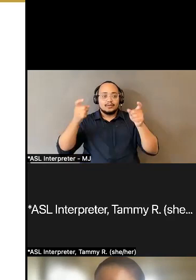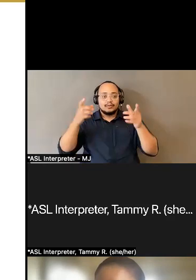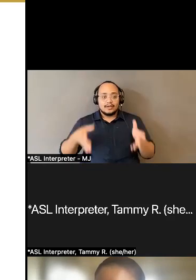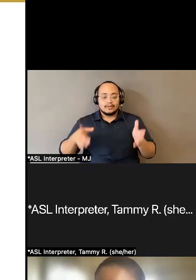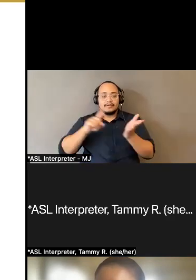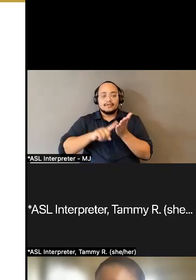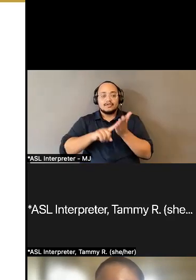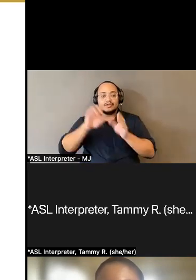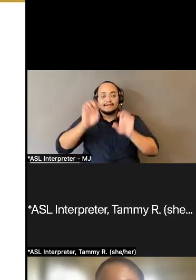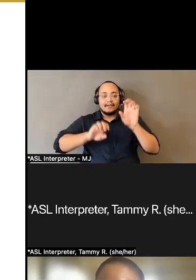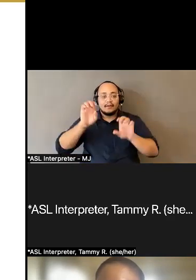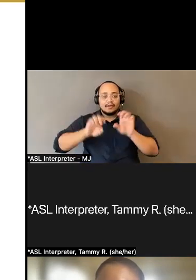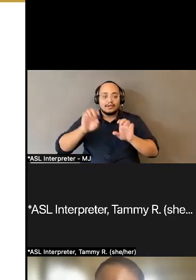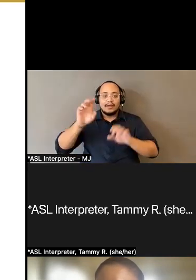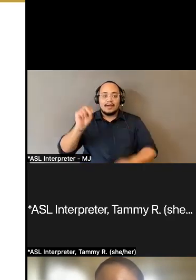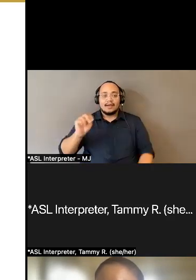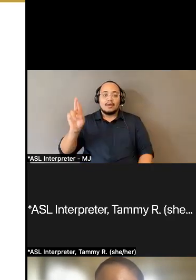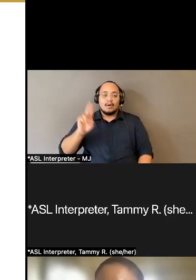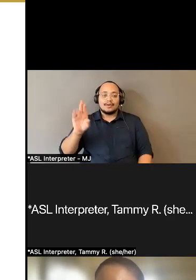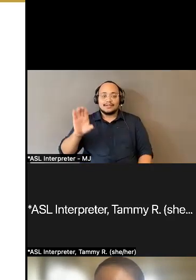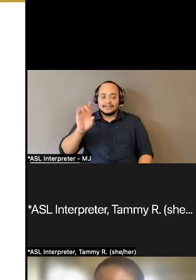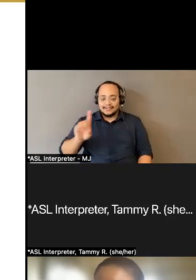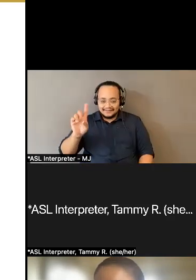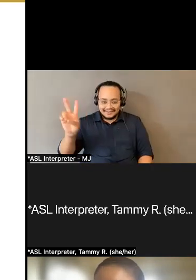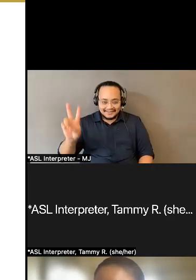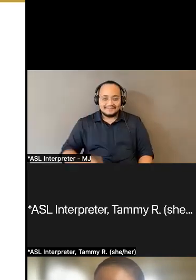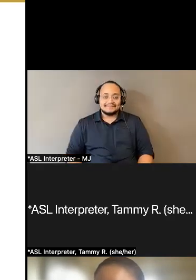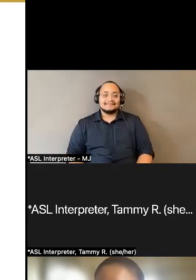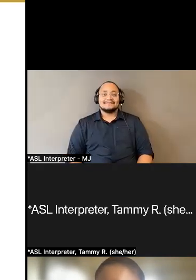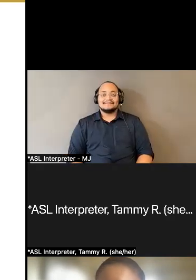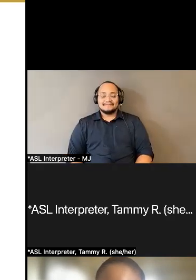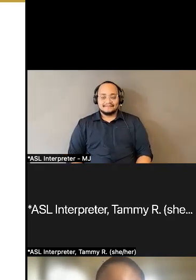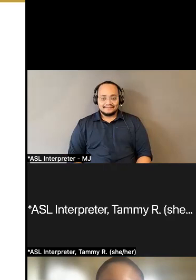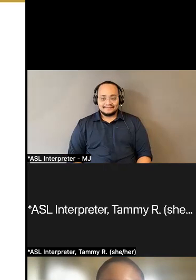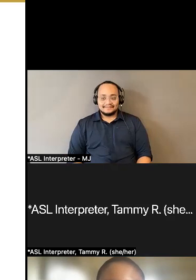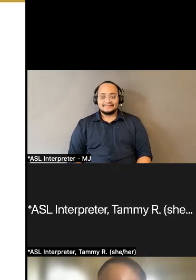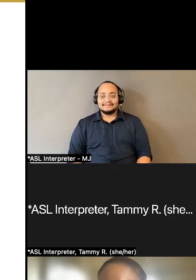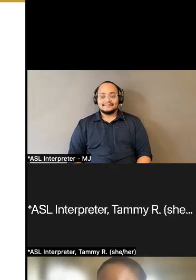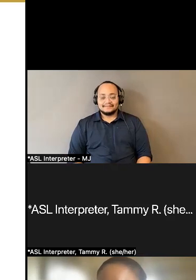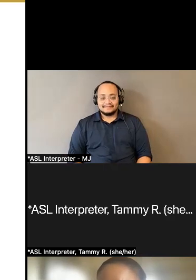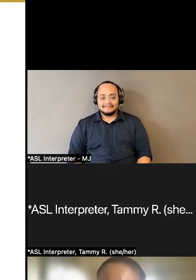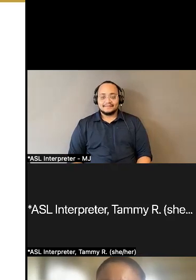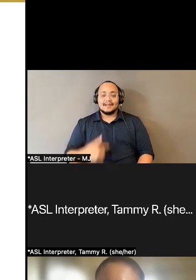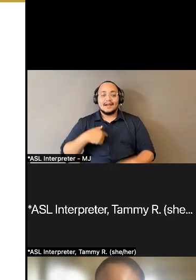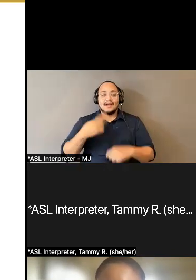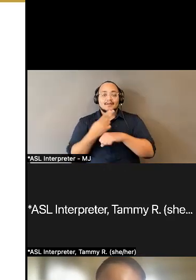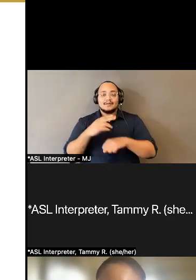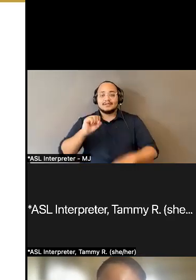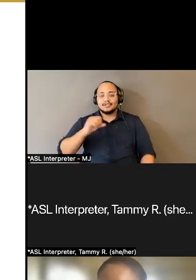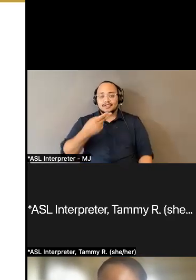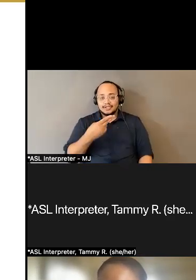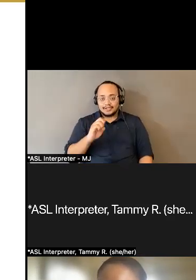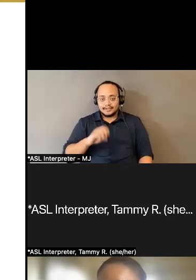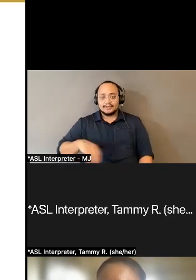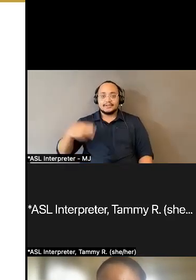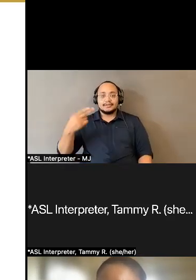and Evaluation with the National Resource Center on Domestic Violence. I use she, her pronouns.